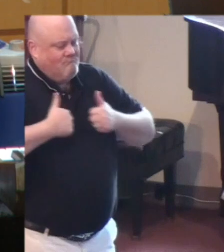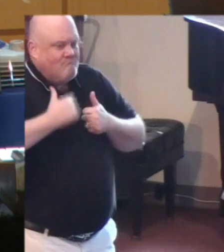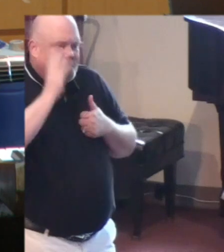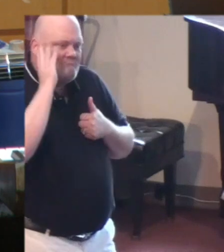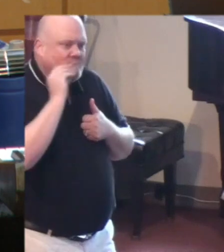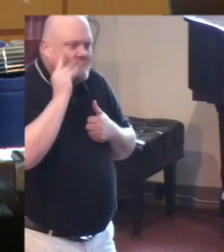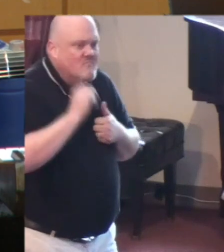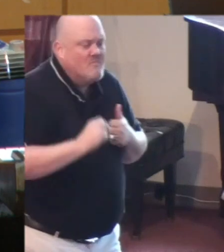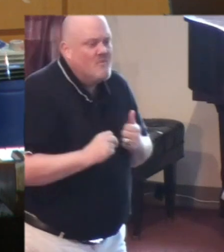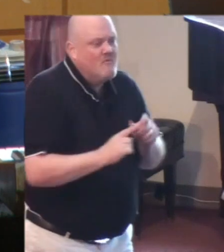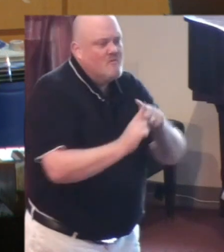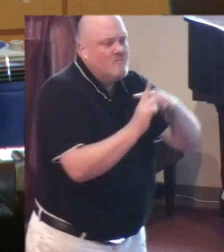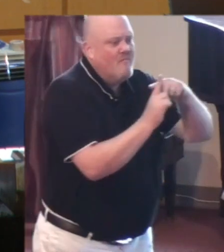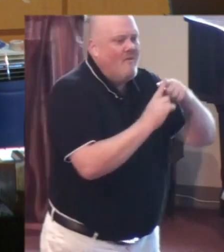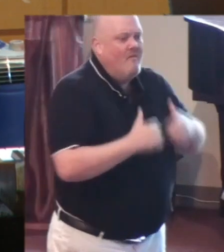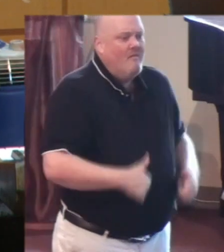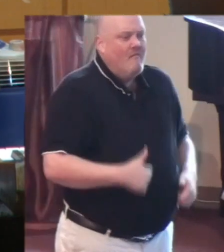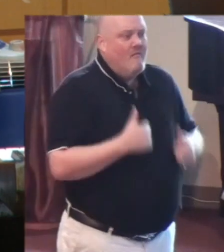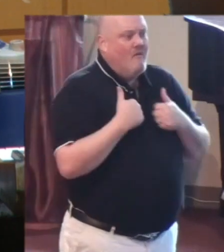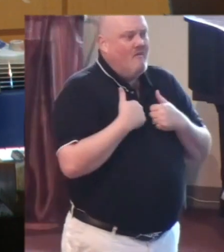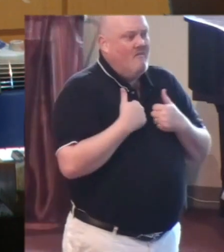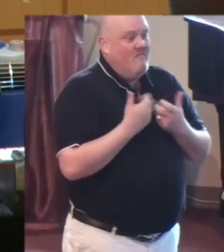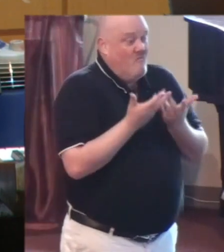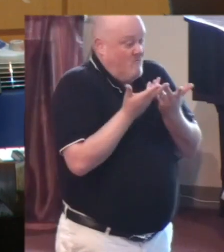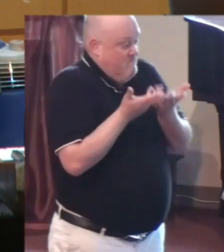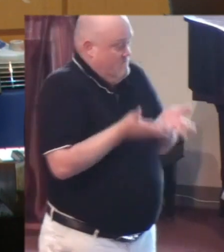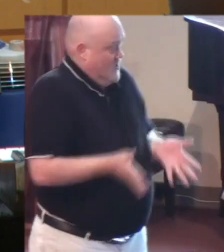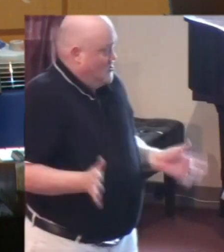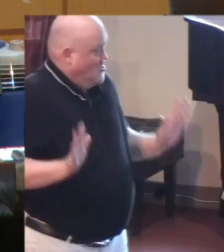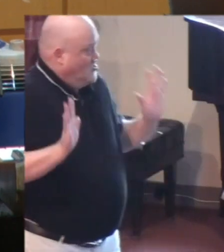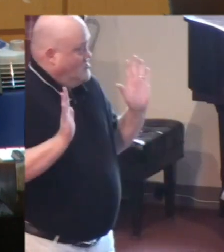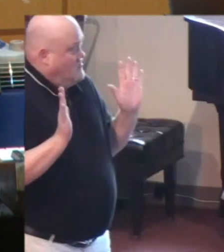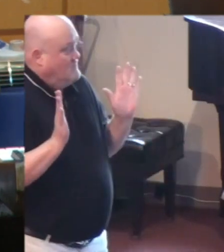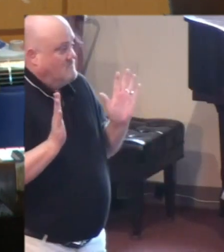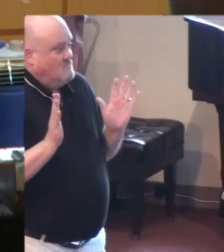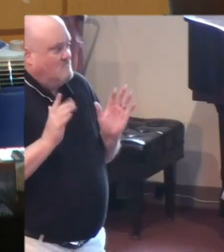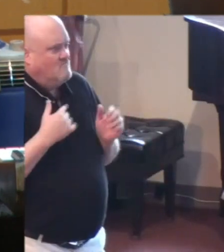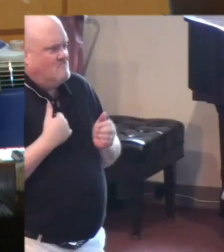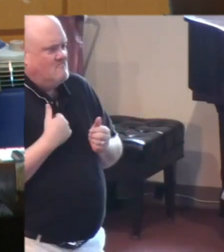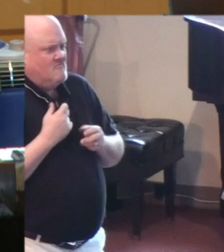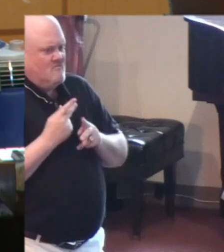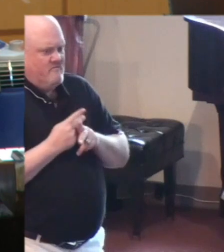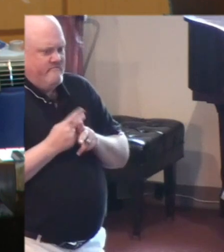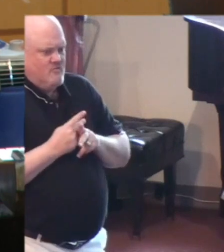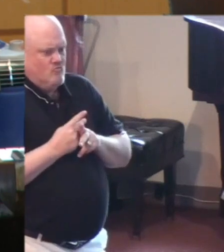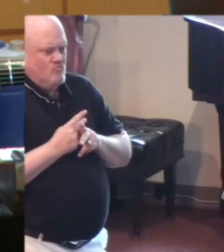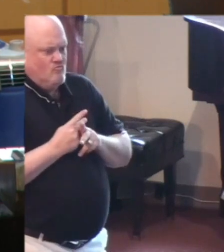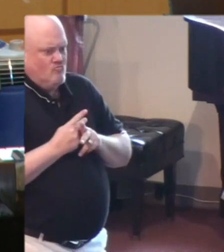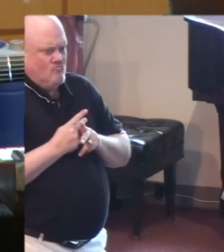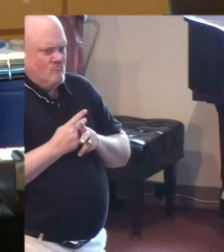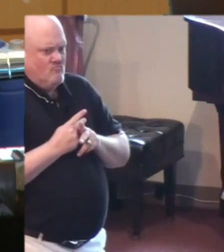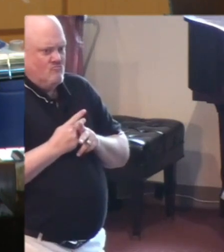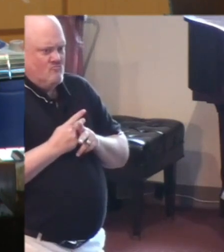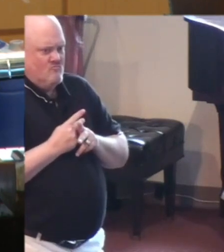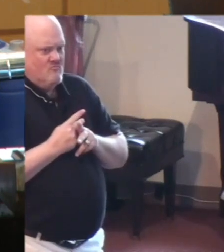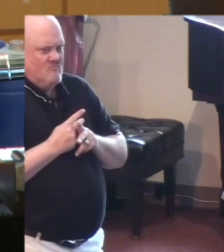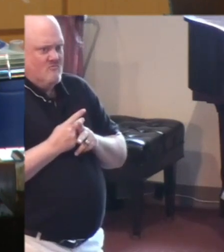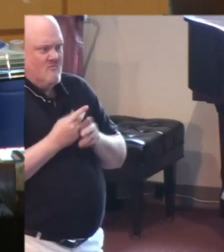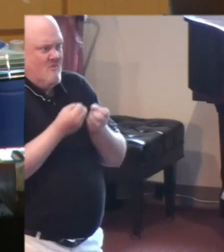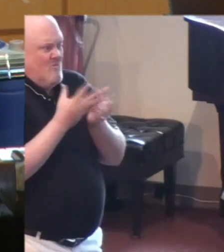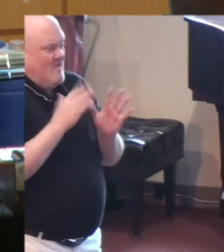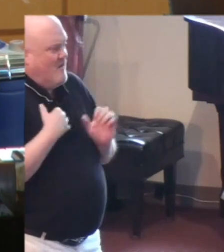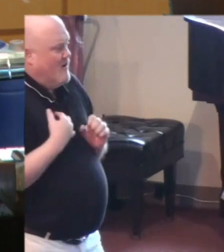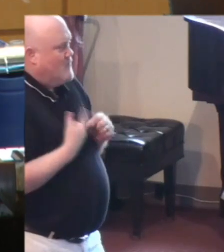And after all is said and done, I find that even without a